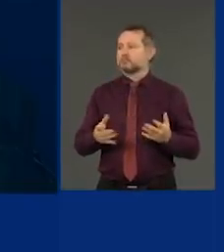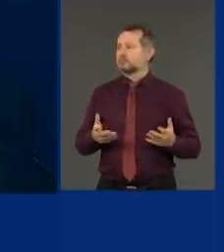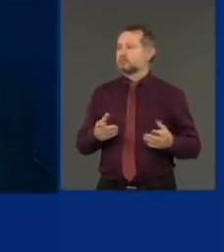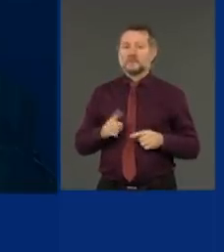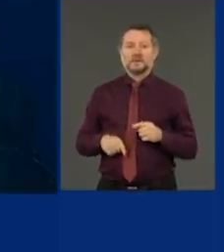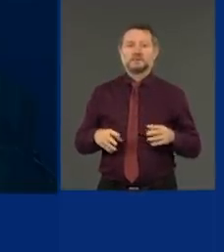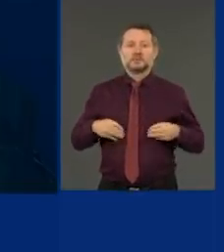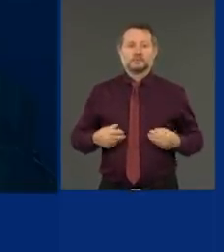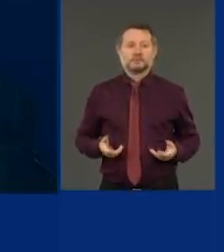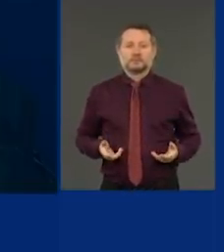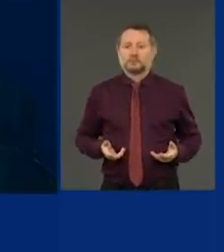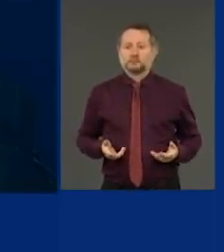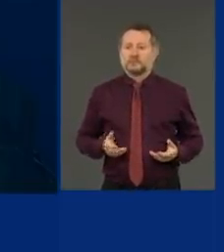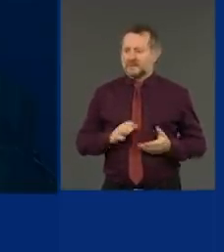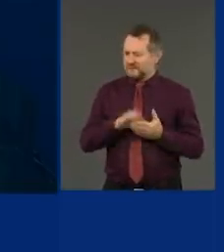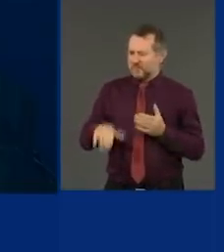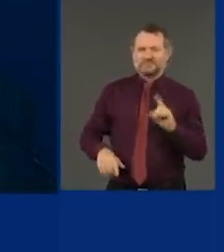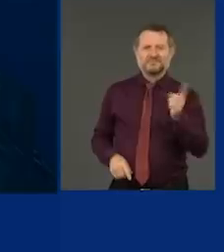Divorce is not an option.